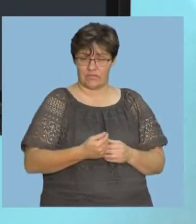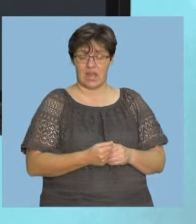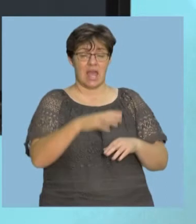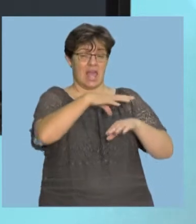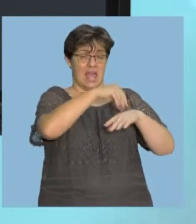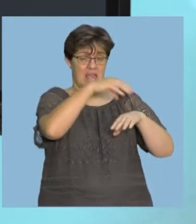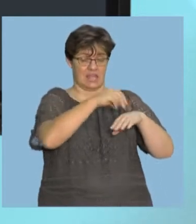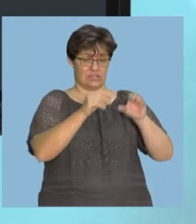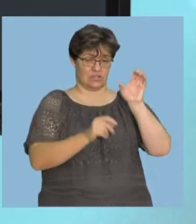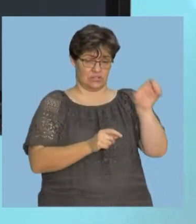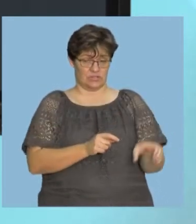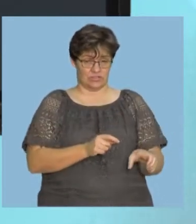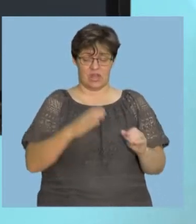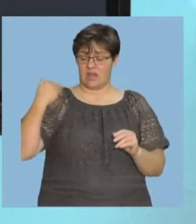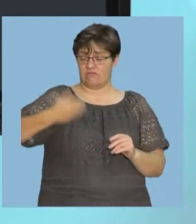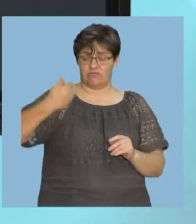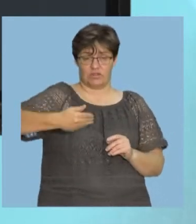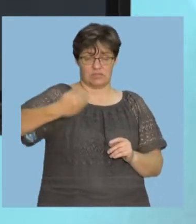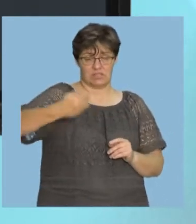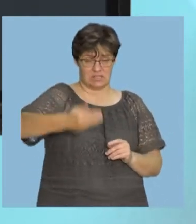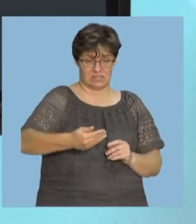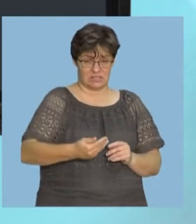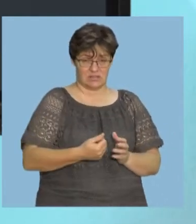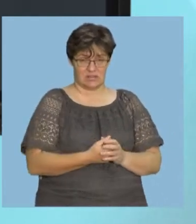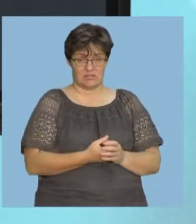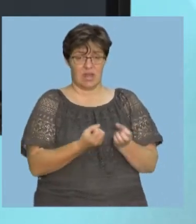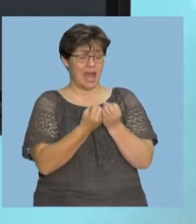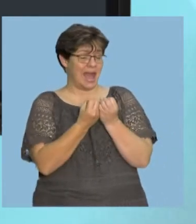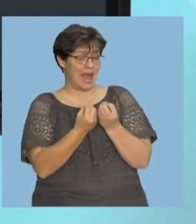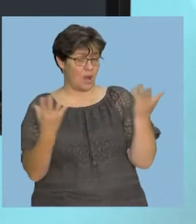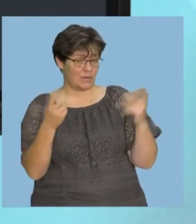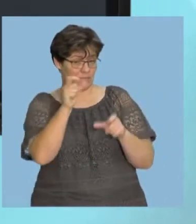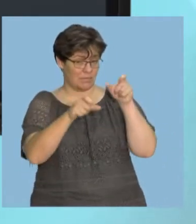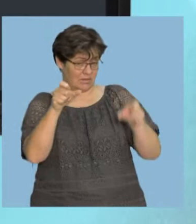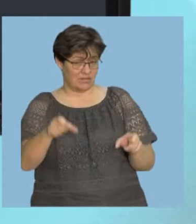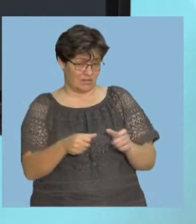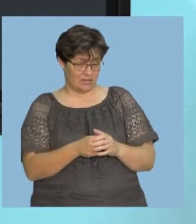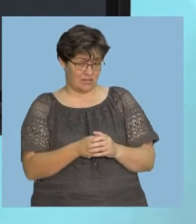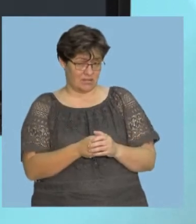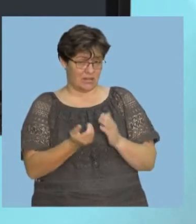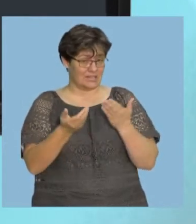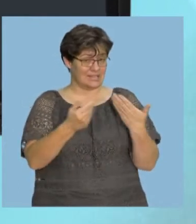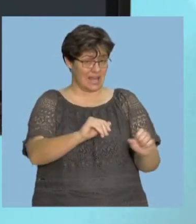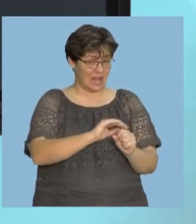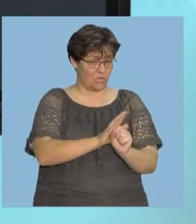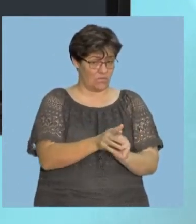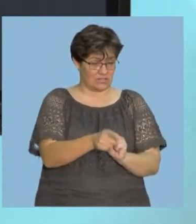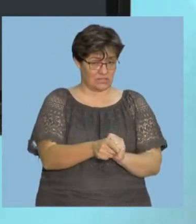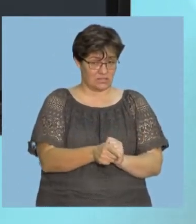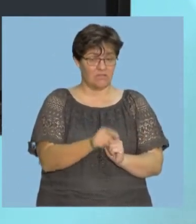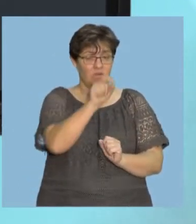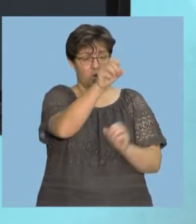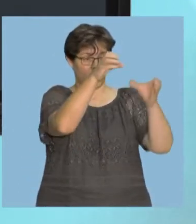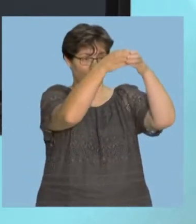age, the frequency. Frequency will be how many people die from COVID-19